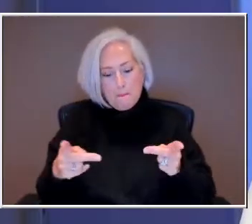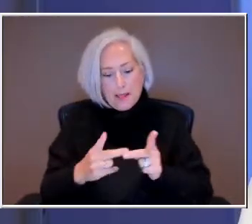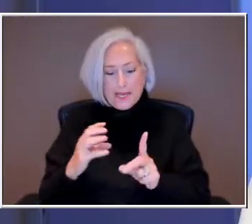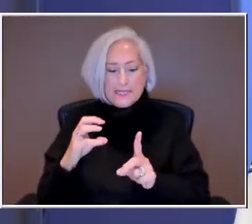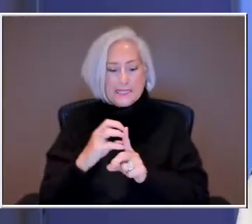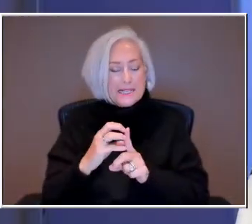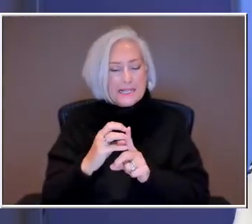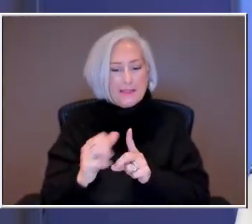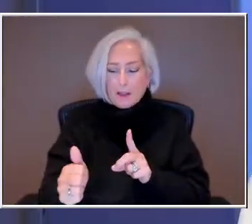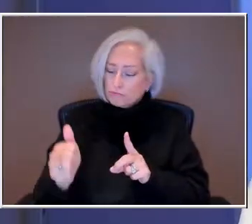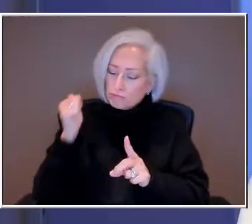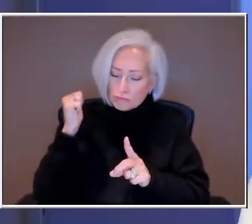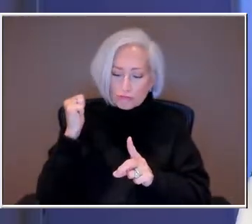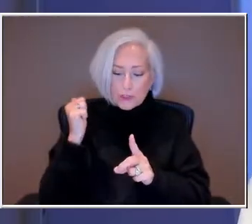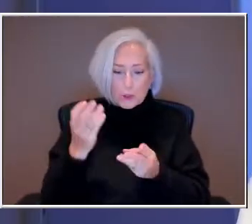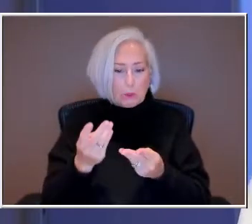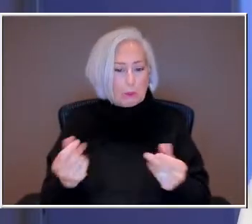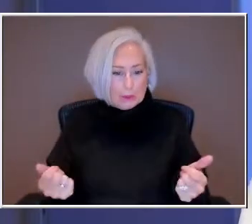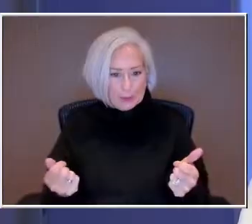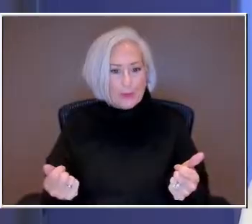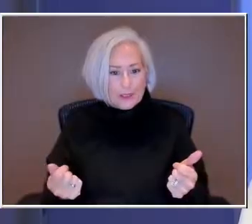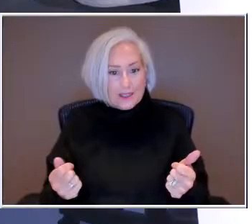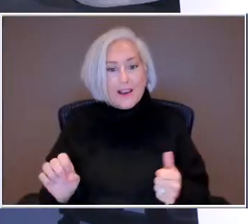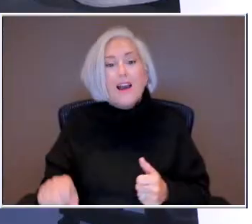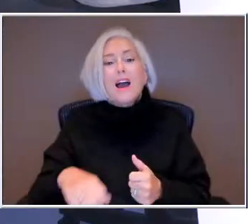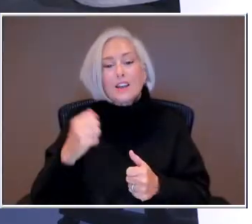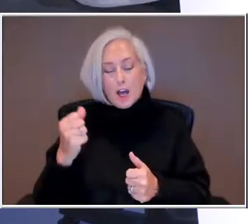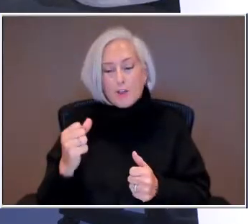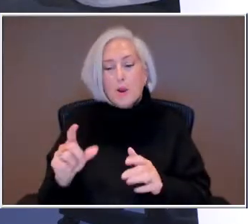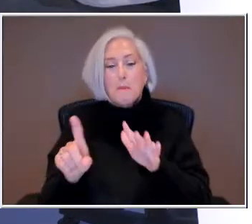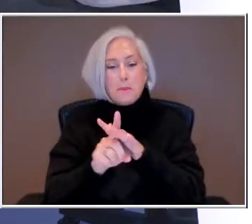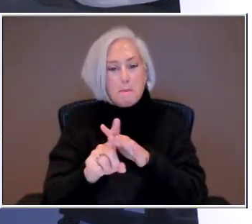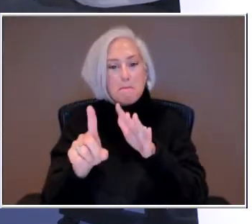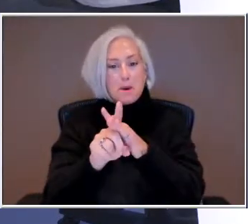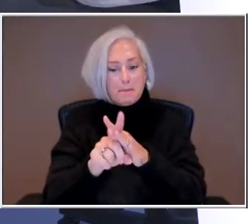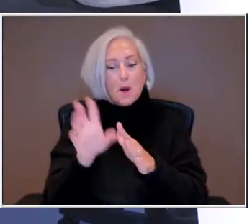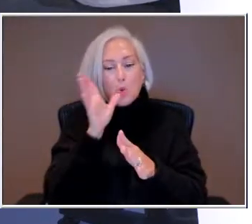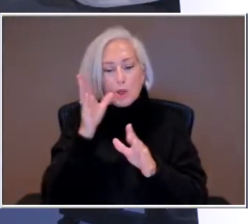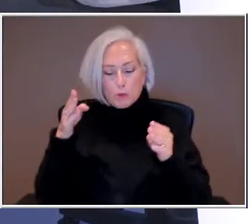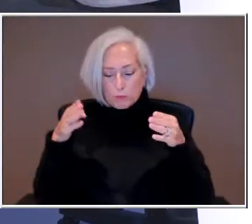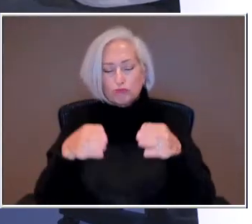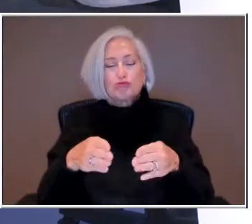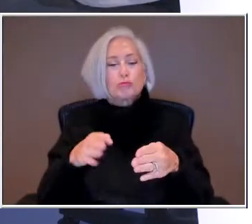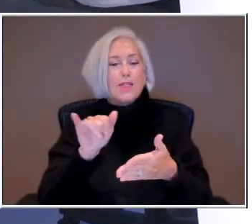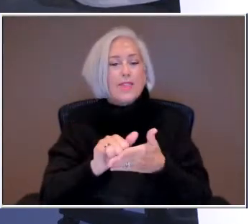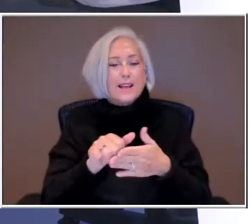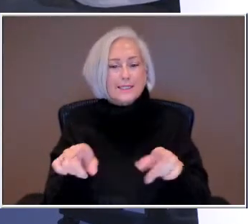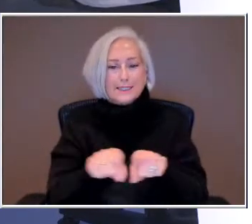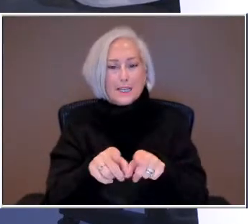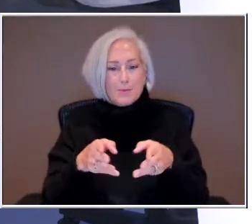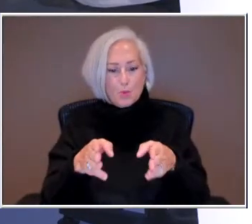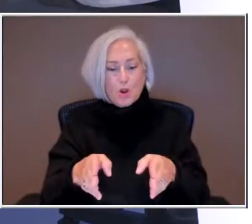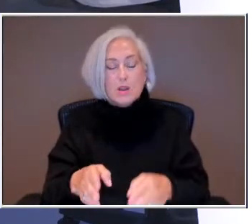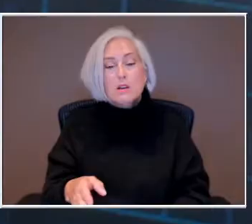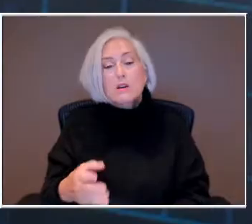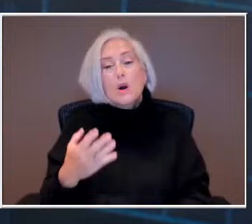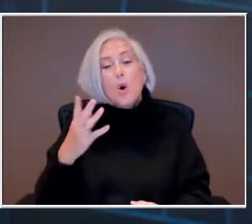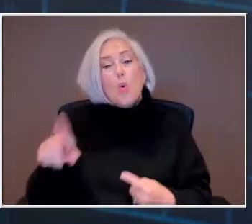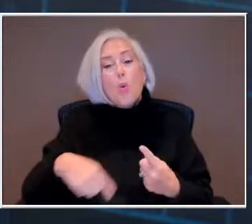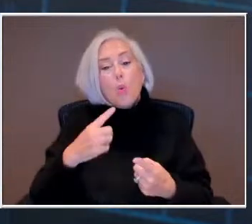as other spots have come up, we've similarly approached things. And Dr. Wong, what are the challenges of treating lesions on the brain?